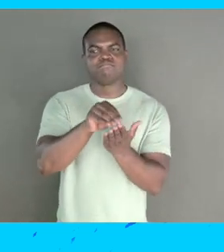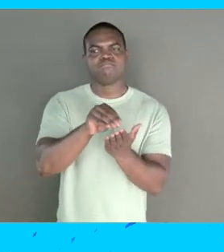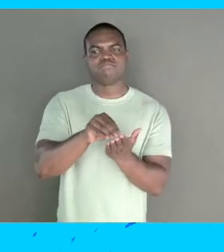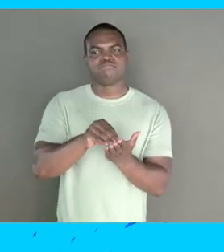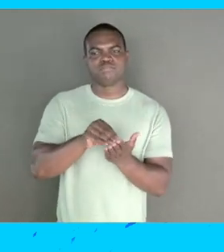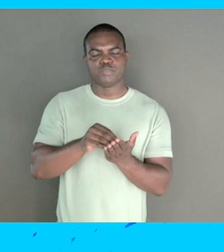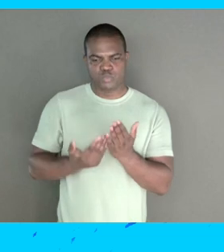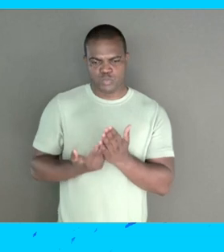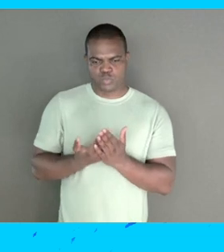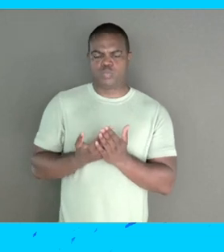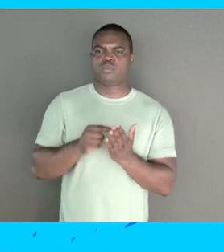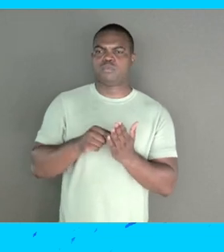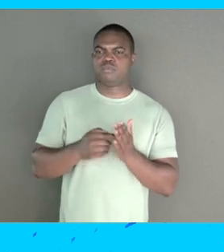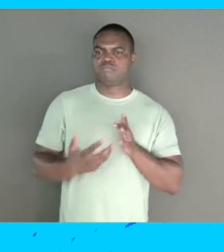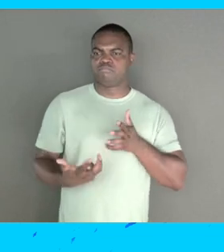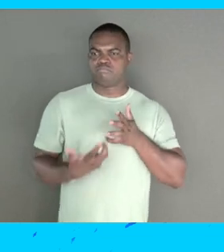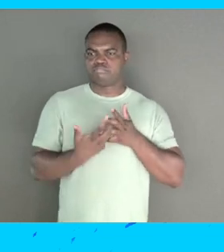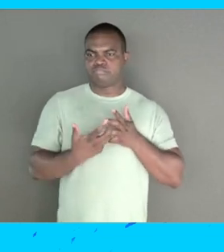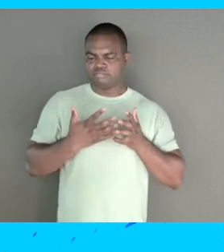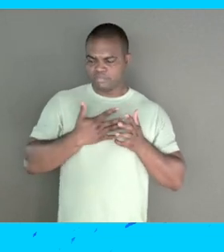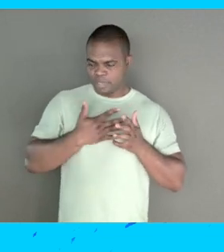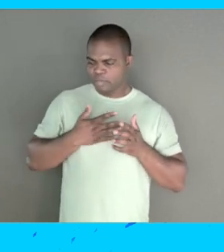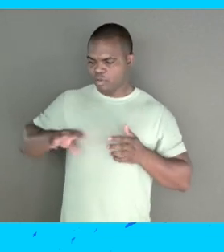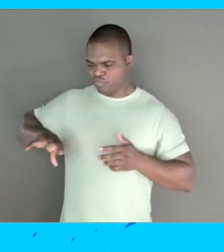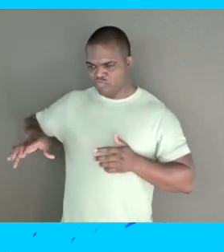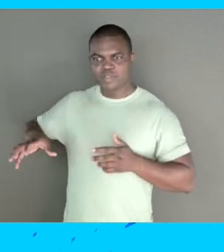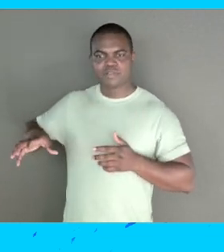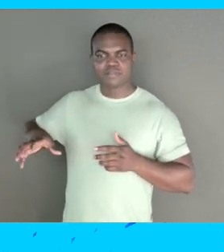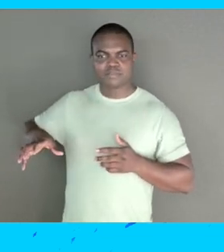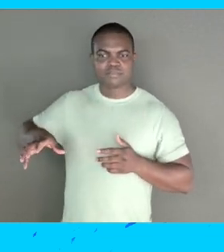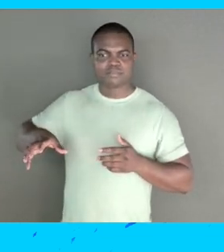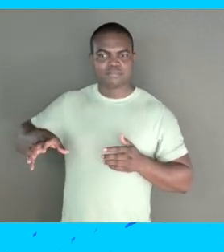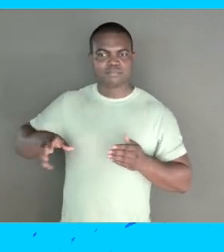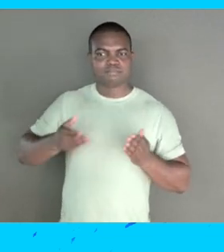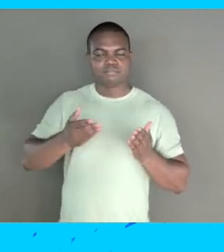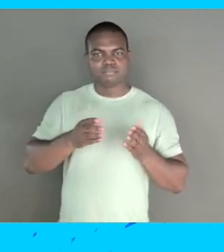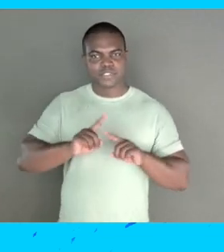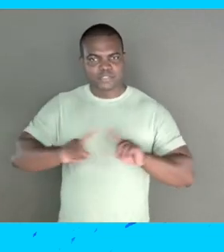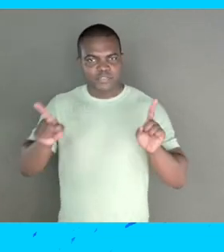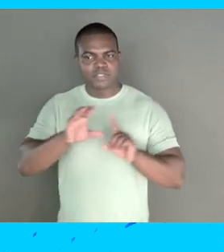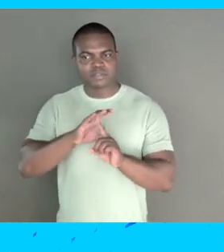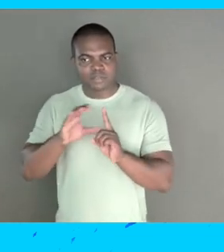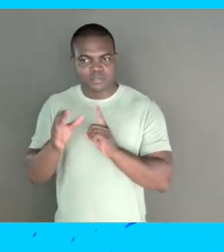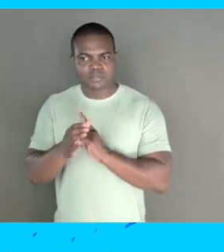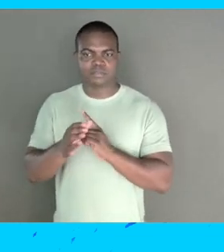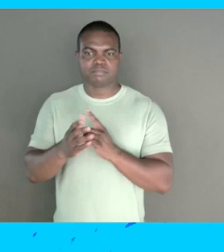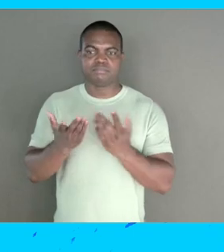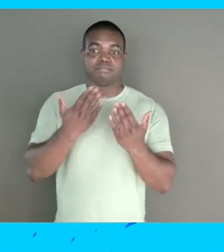country to the different cultures. And thank you so much, everyone, for attending this session today.